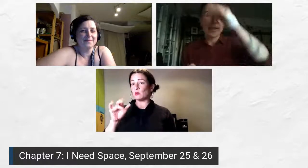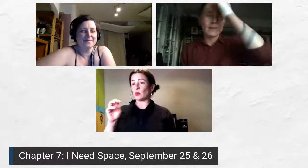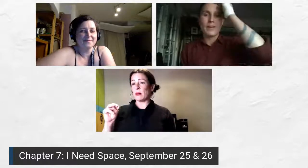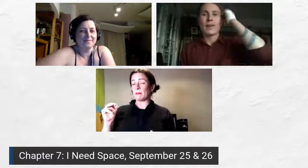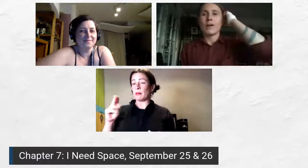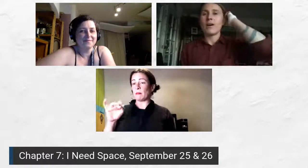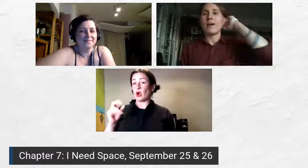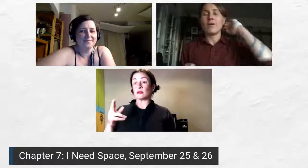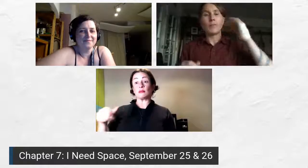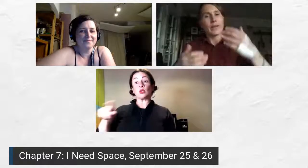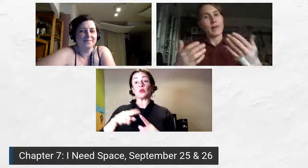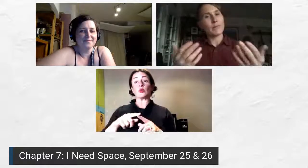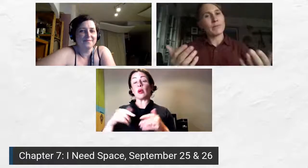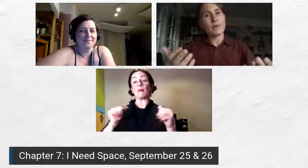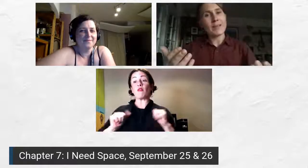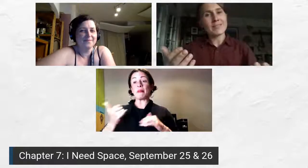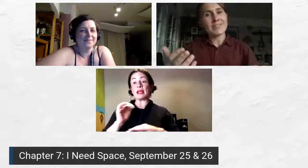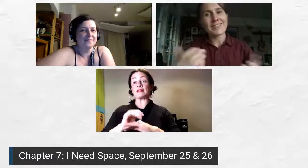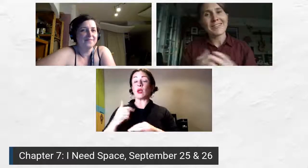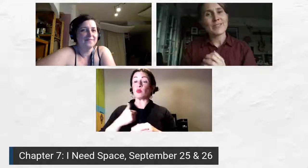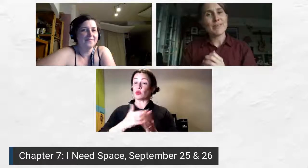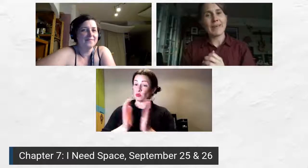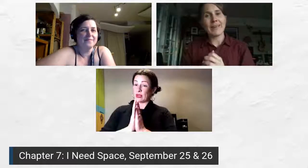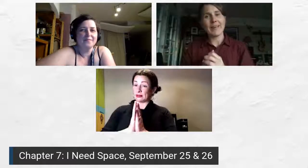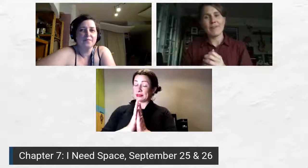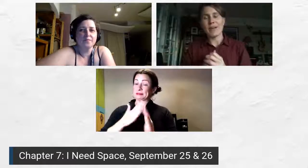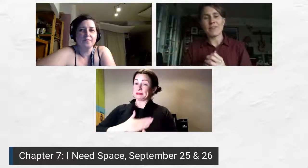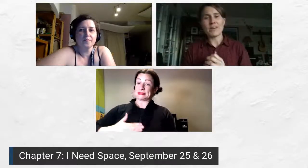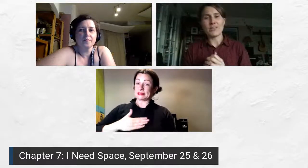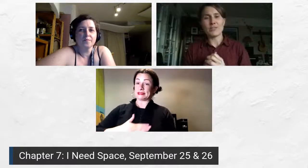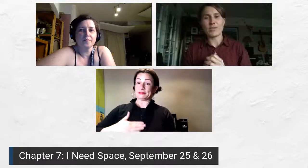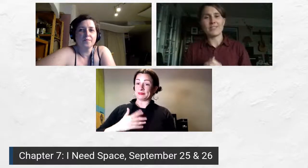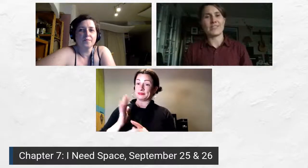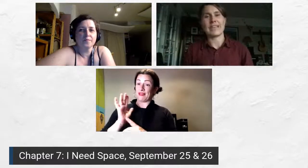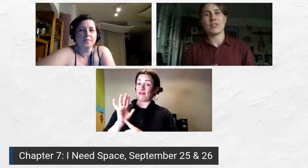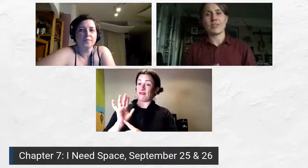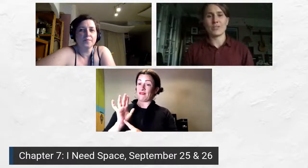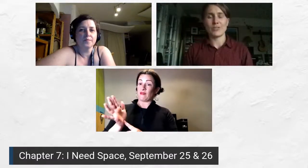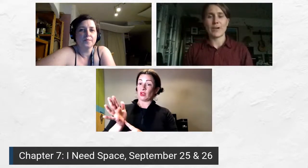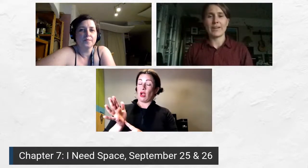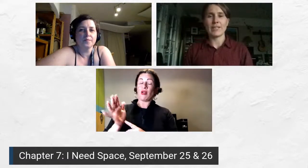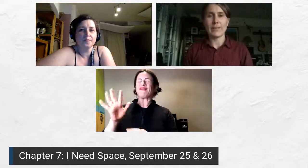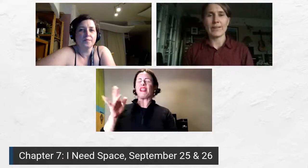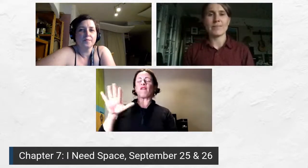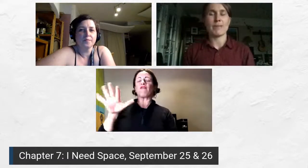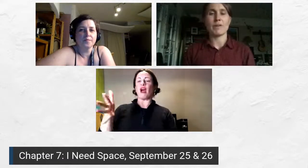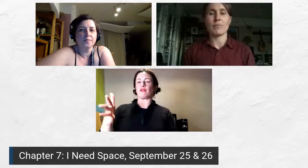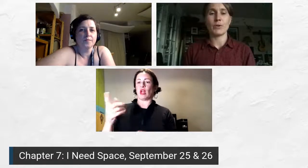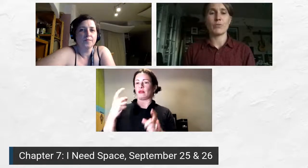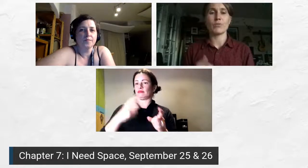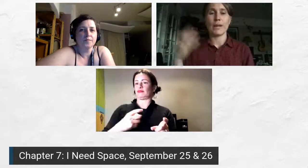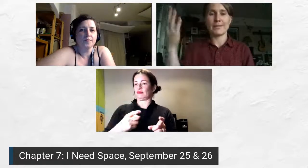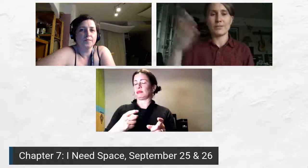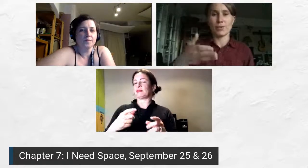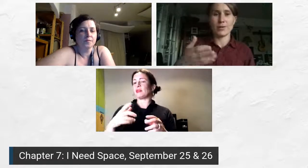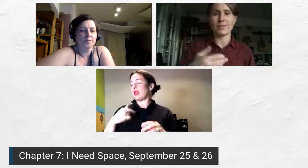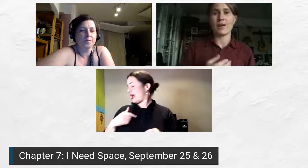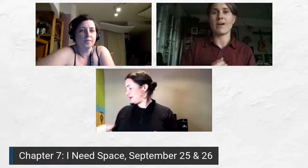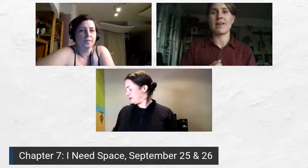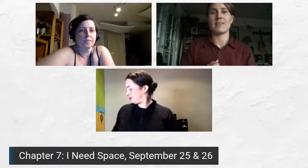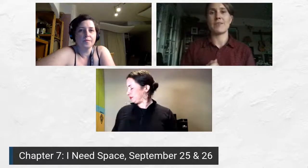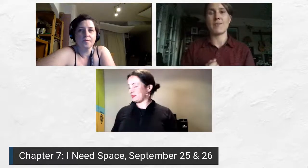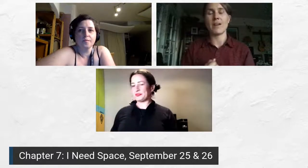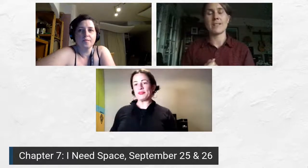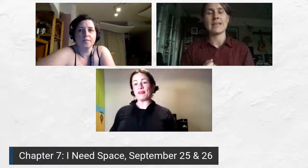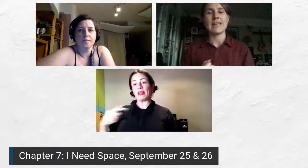playing tonight, we humbly request to make a $5 suggested donation to I Need Space. That money will go directly towards